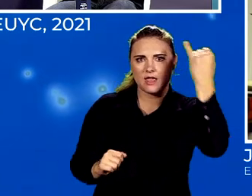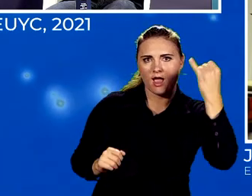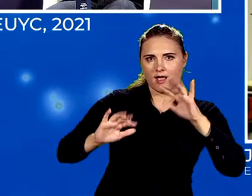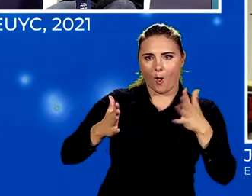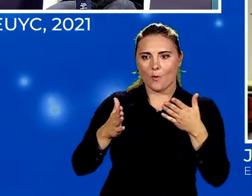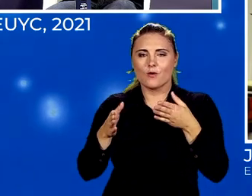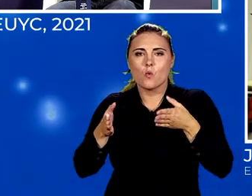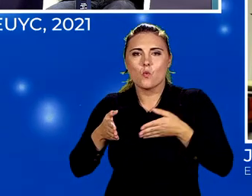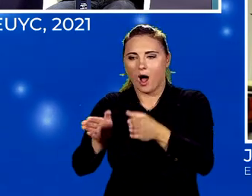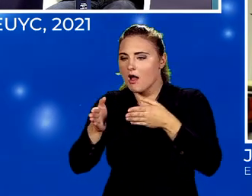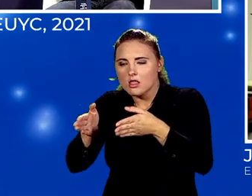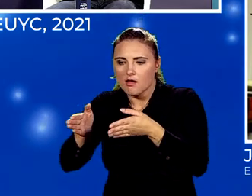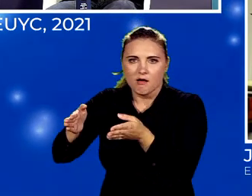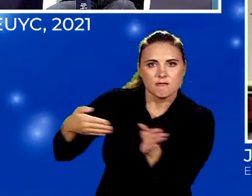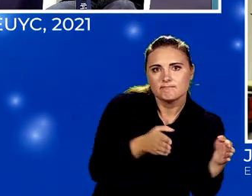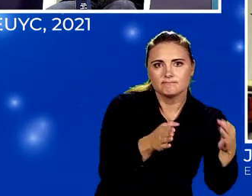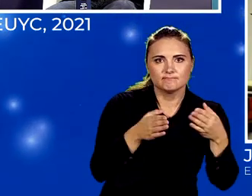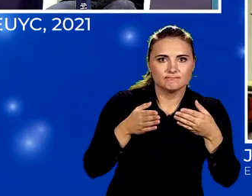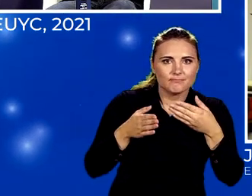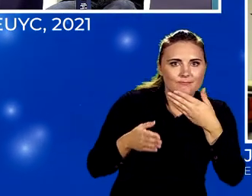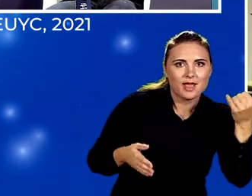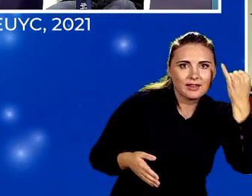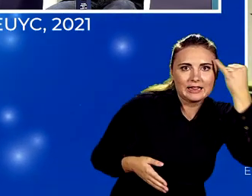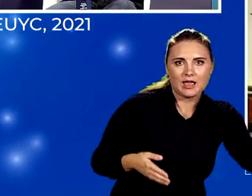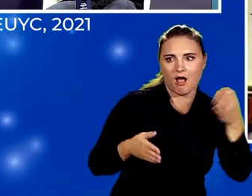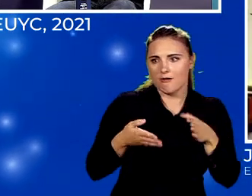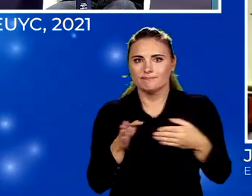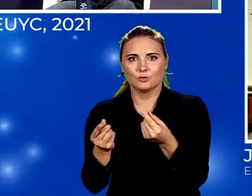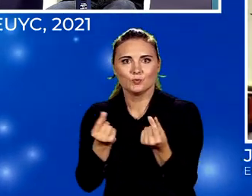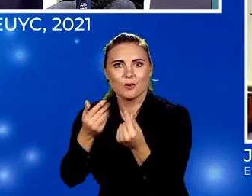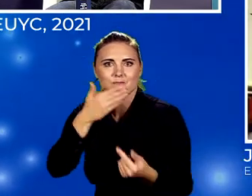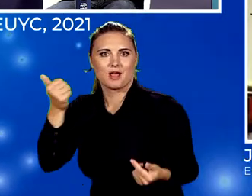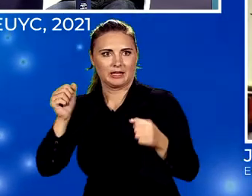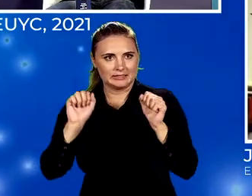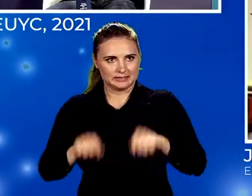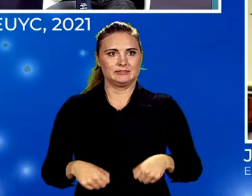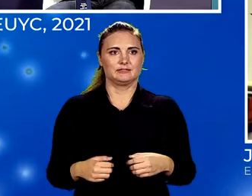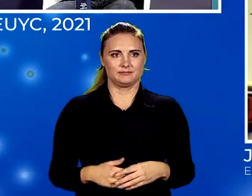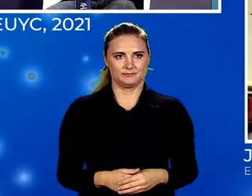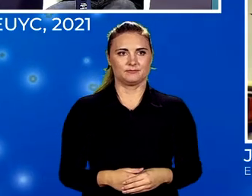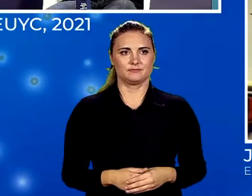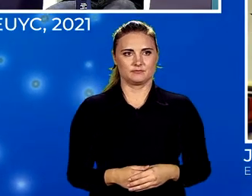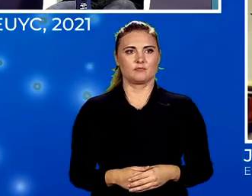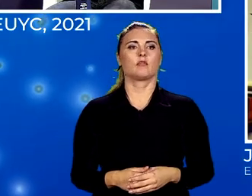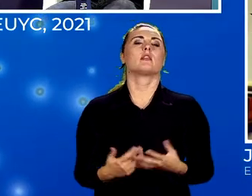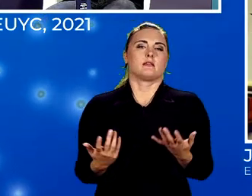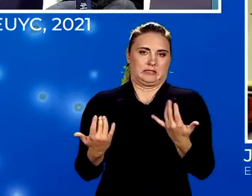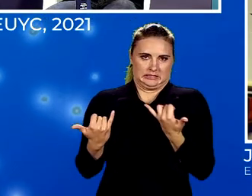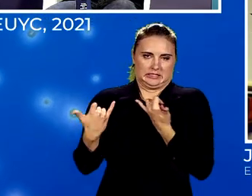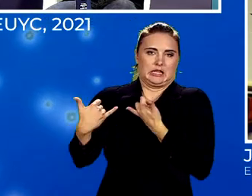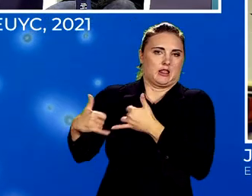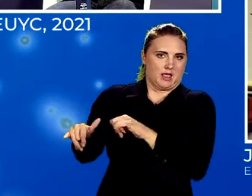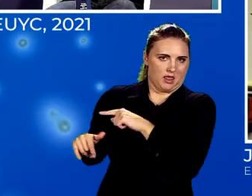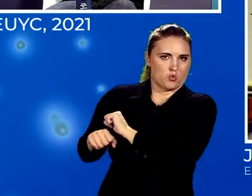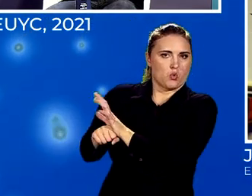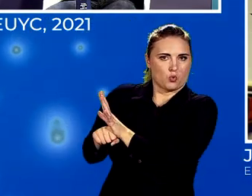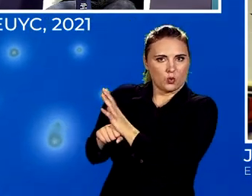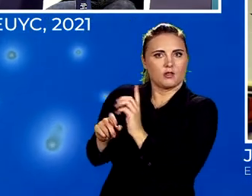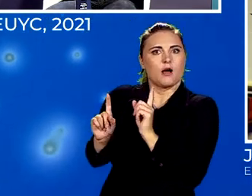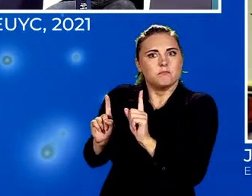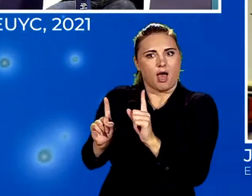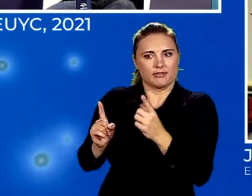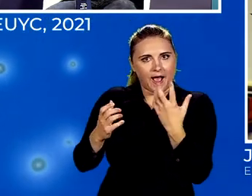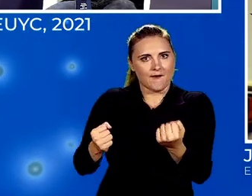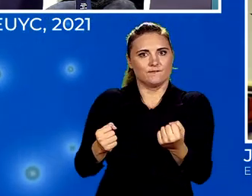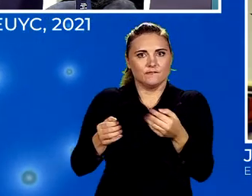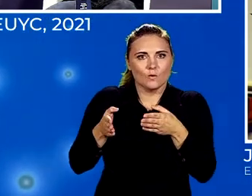of course, pandemic is still on. Limitations to travel are still on. I think we are getting